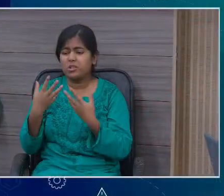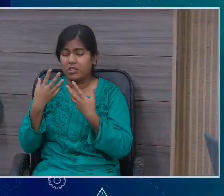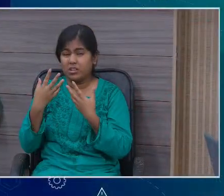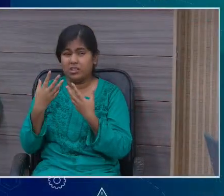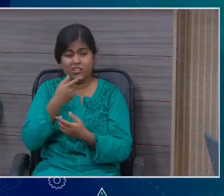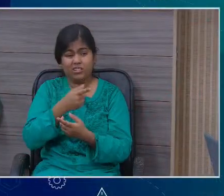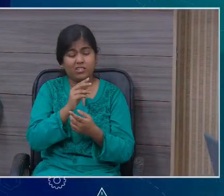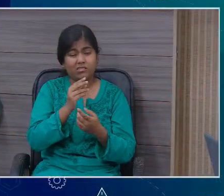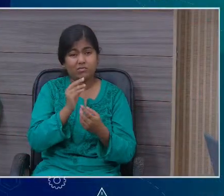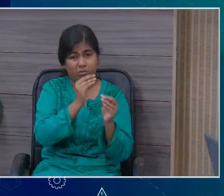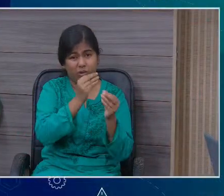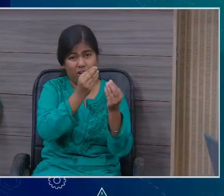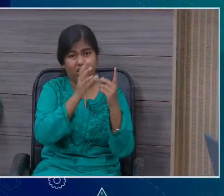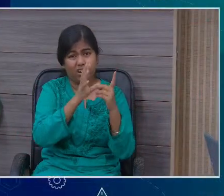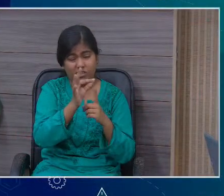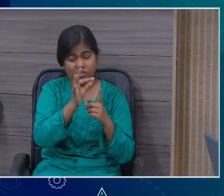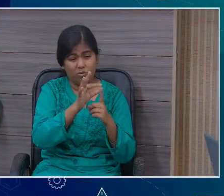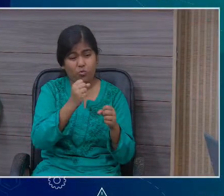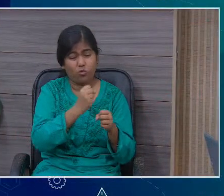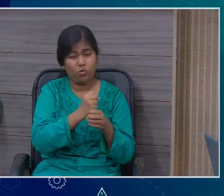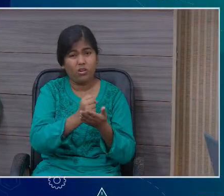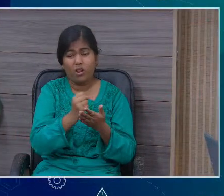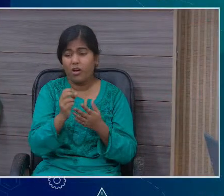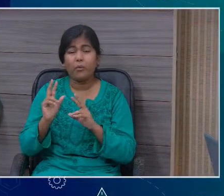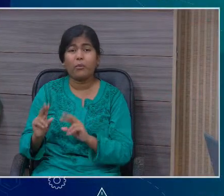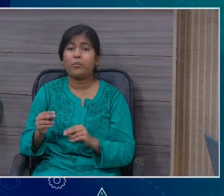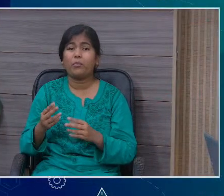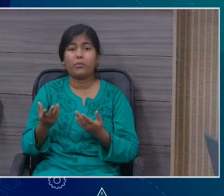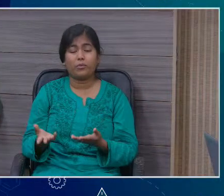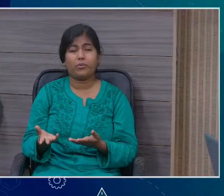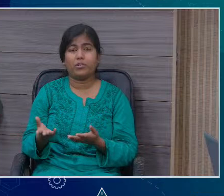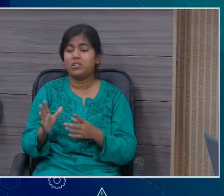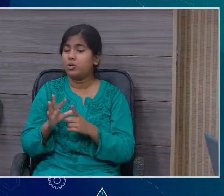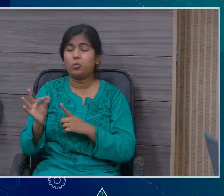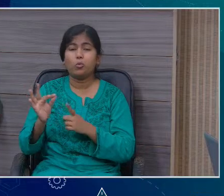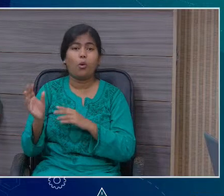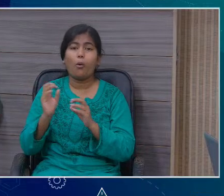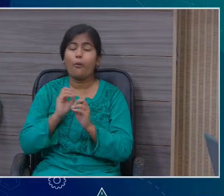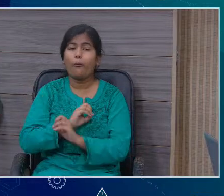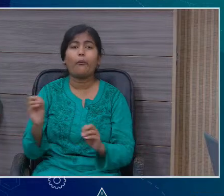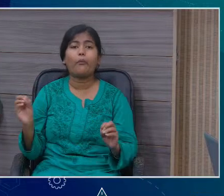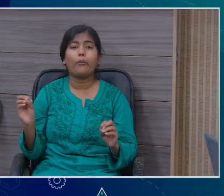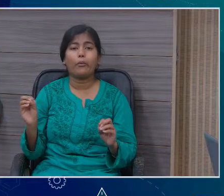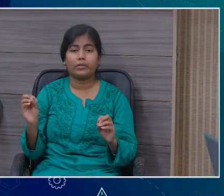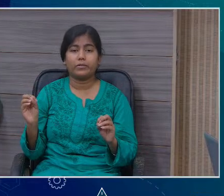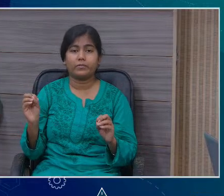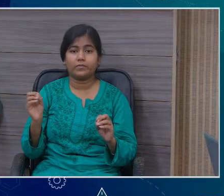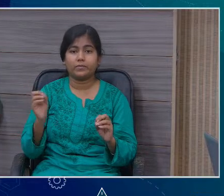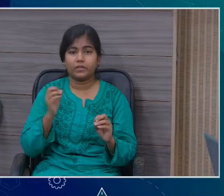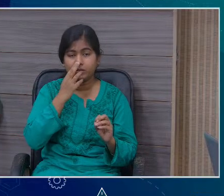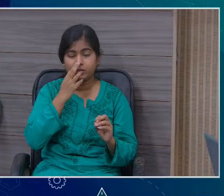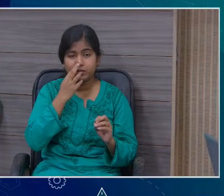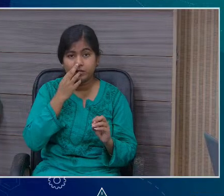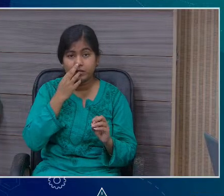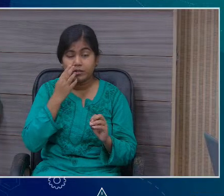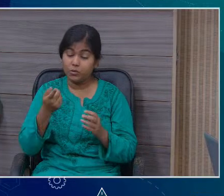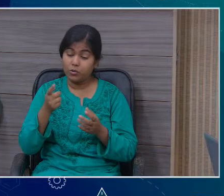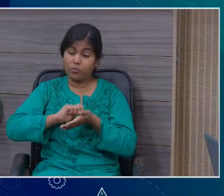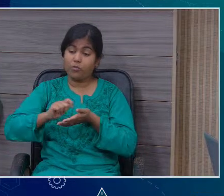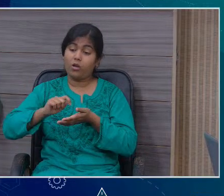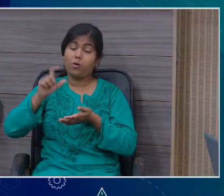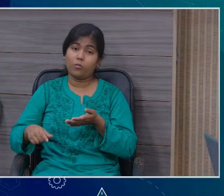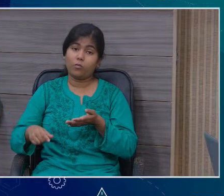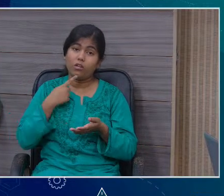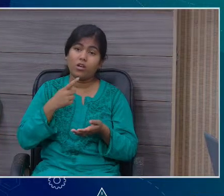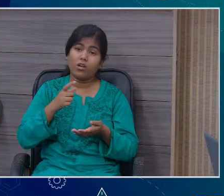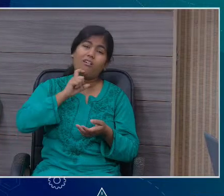their conditions, because whenever the writer had observed that whenever someone went to complain, their complaint